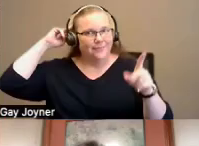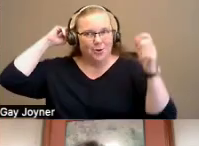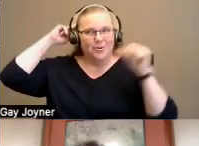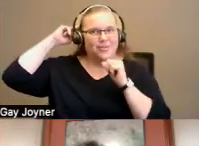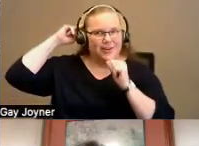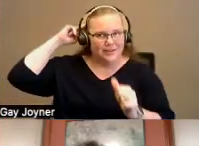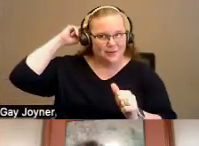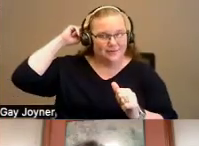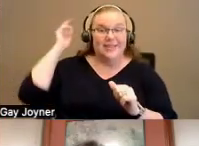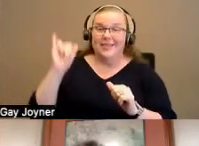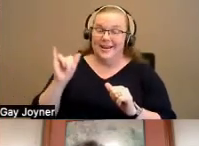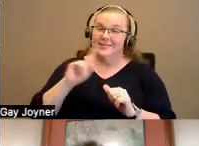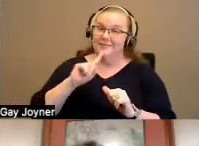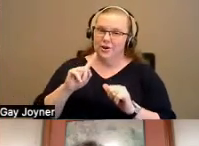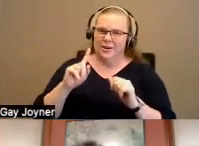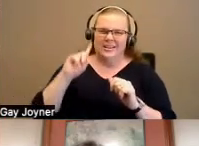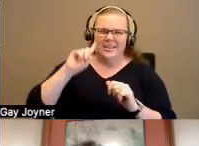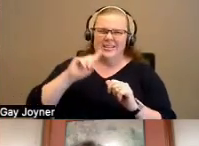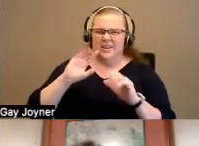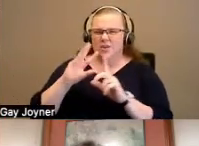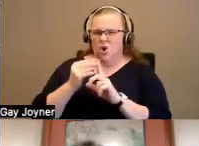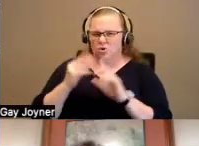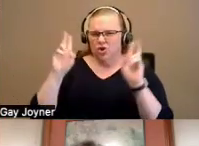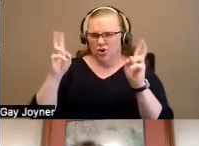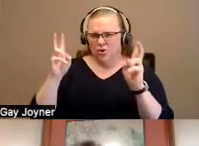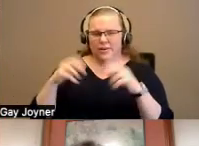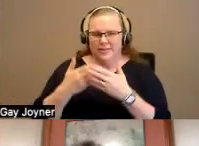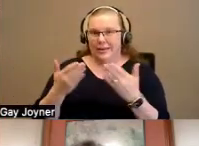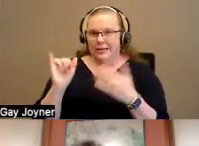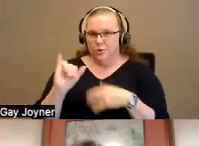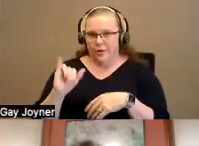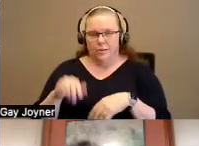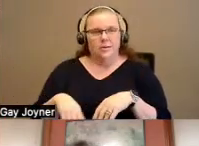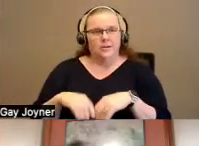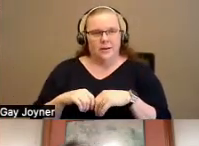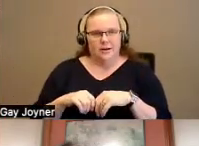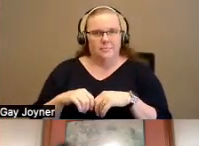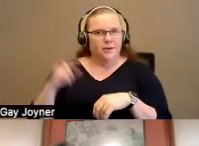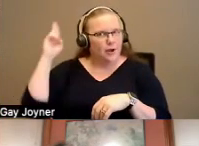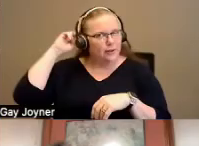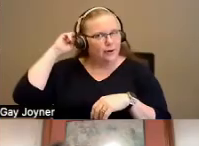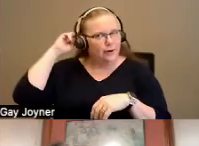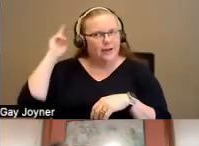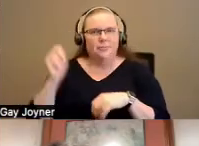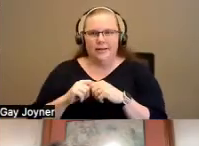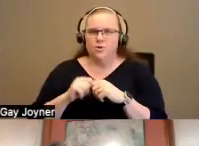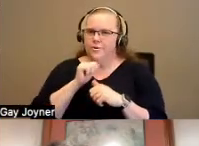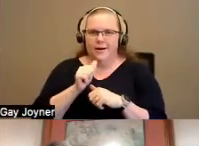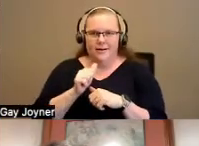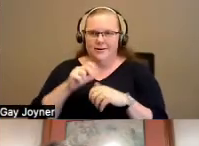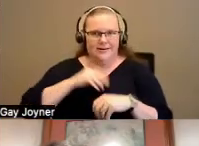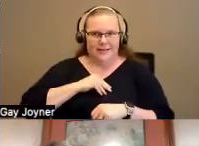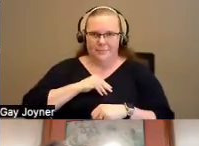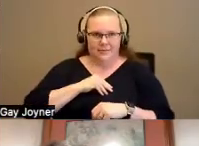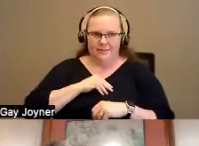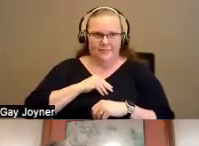cochlear or whether they don't. And that is a very deaf culture thing as well. Well, The cochlear implants were